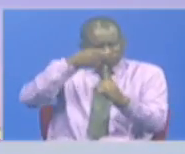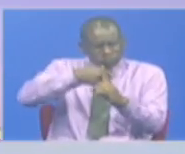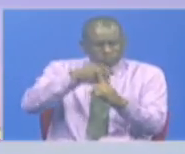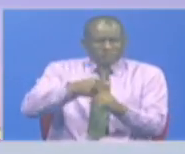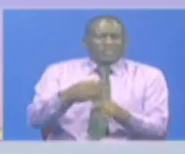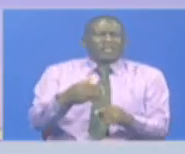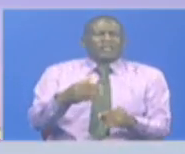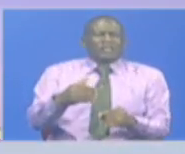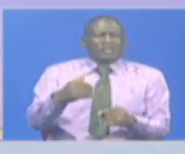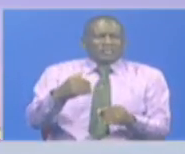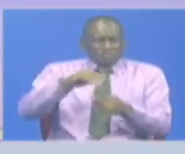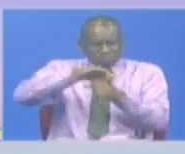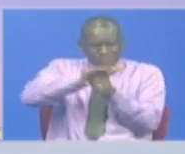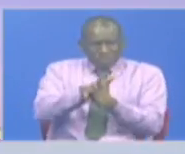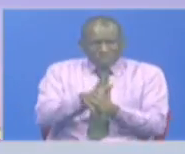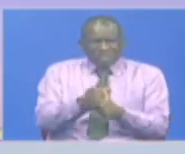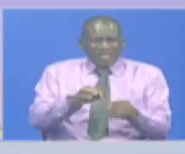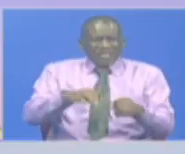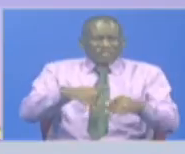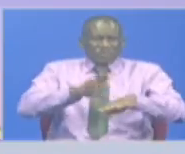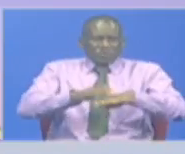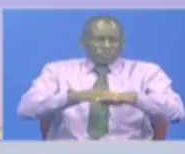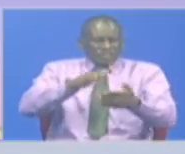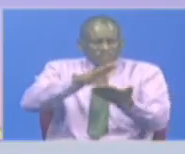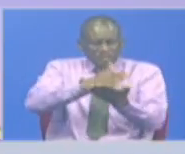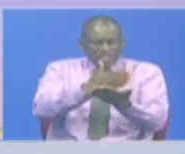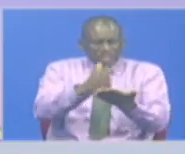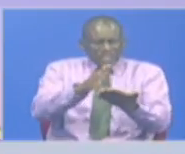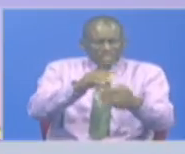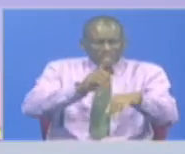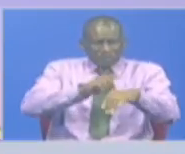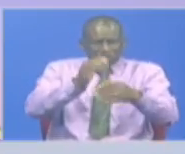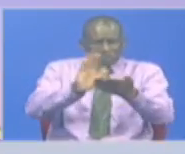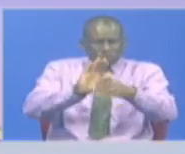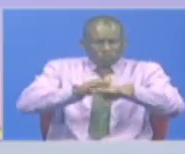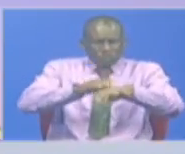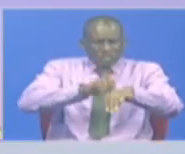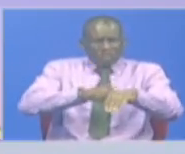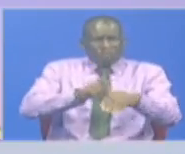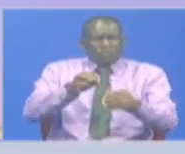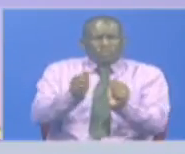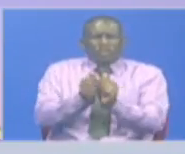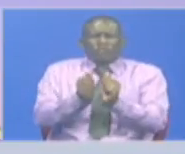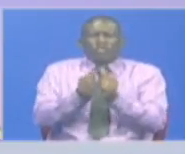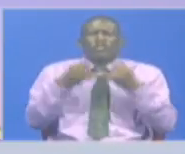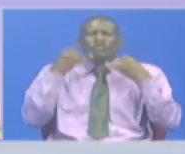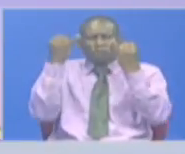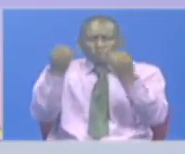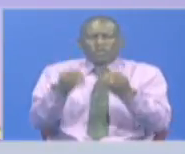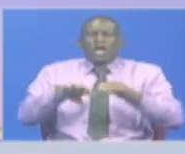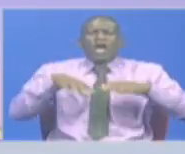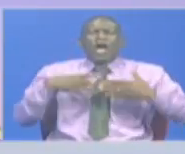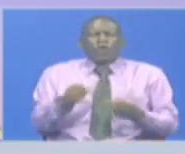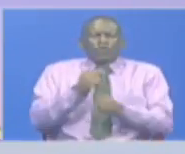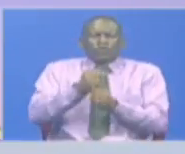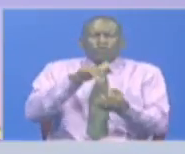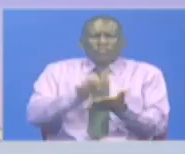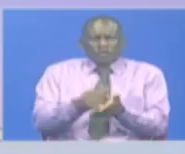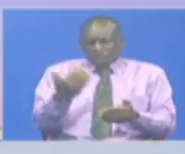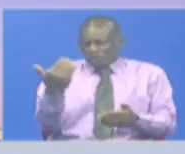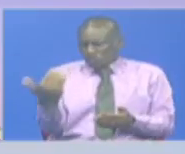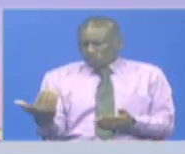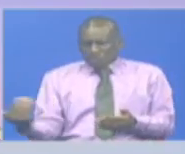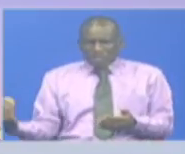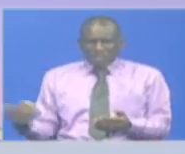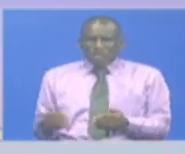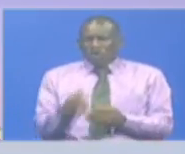efficient and timely sharing of information. But how do you do that with children and their young, inquisitive minds? Well, this